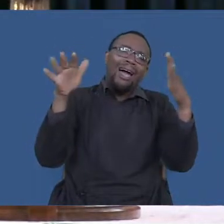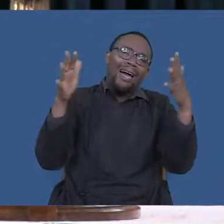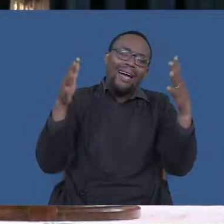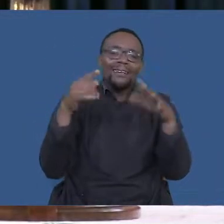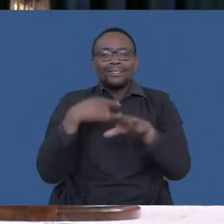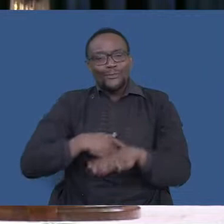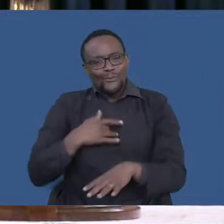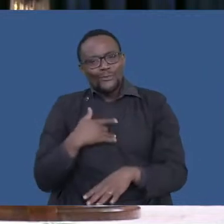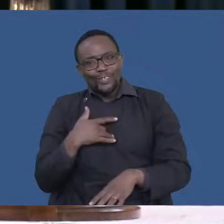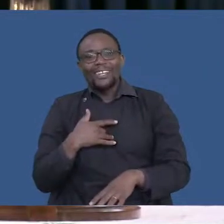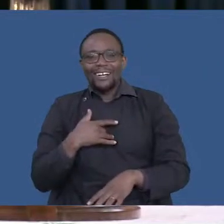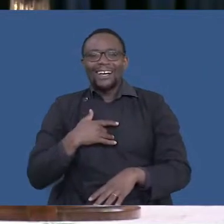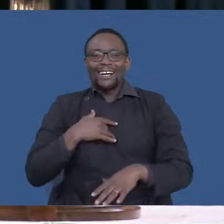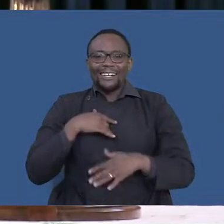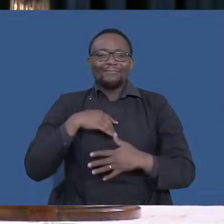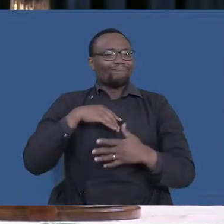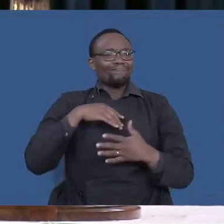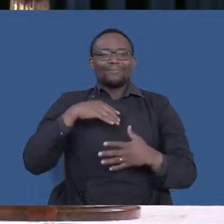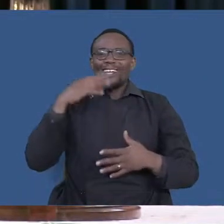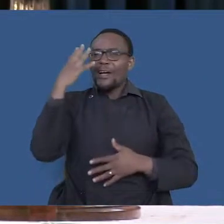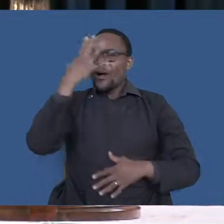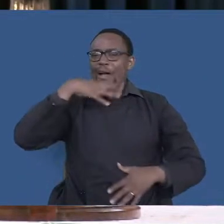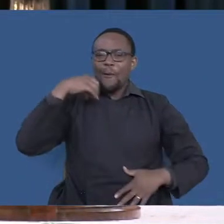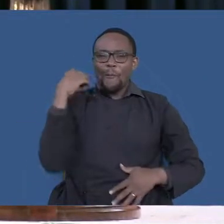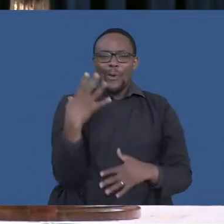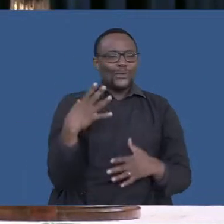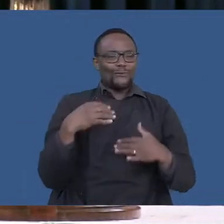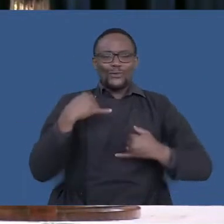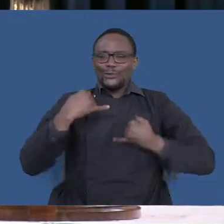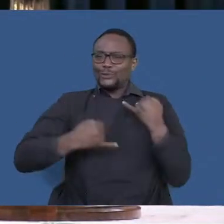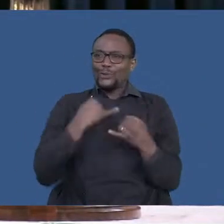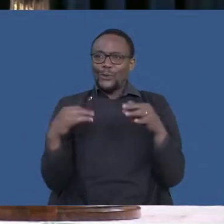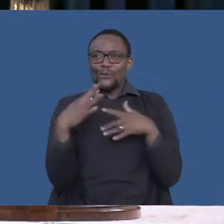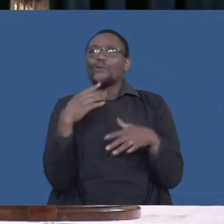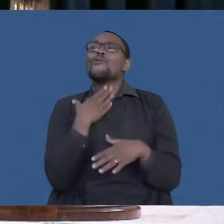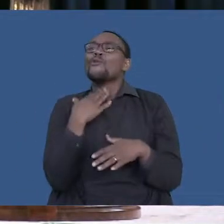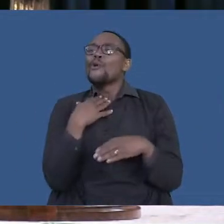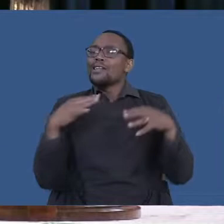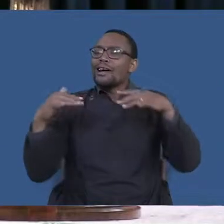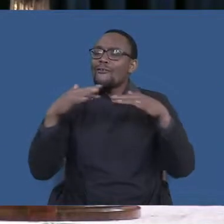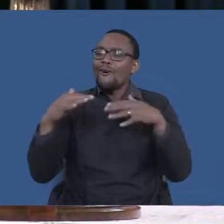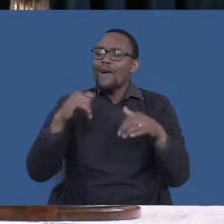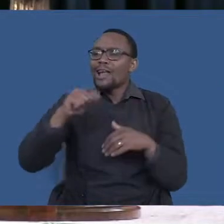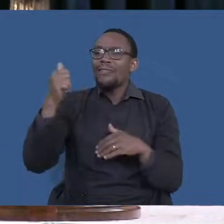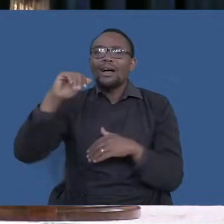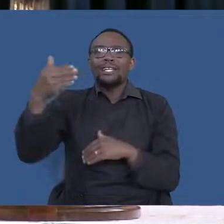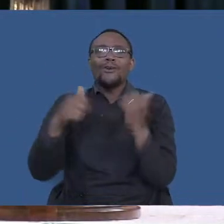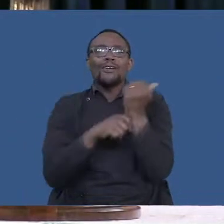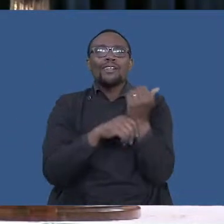in the glow of victory, they get another appetite to go and fight the city of